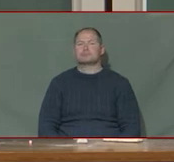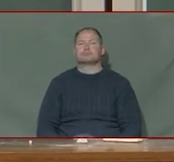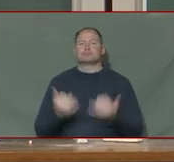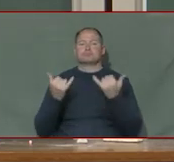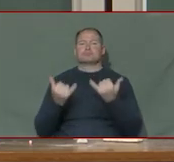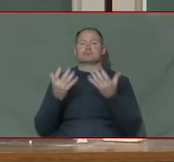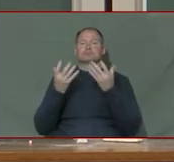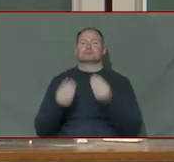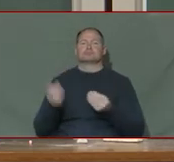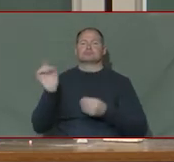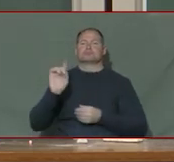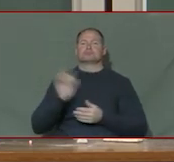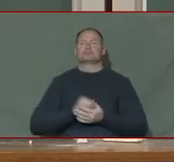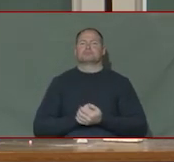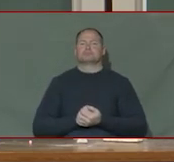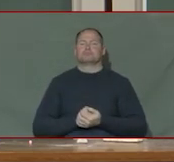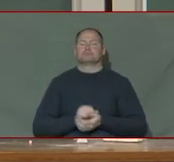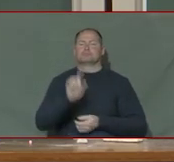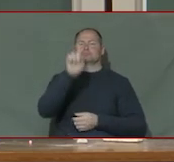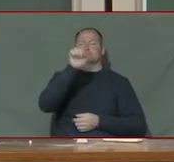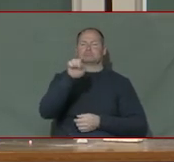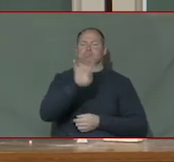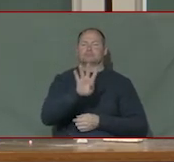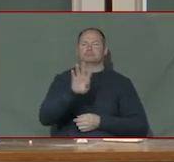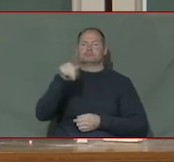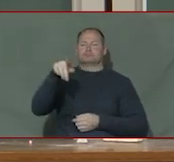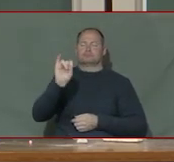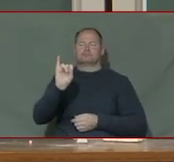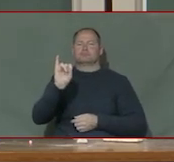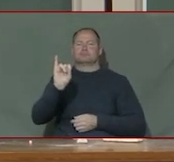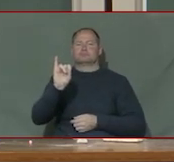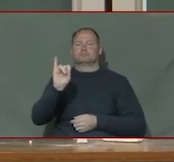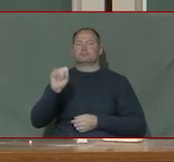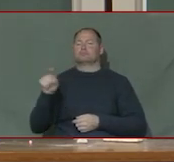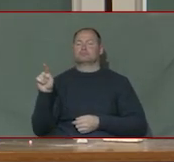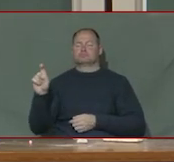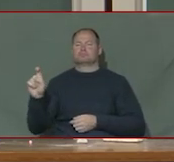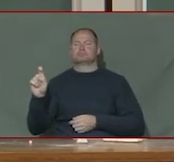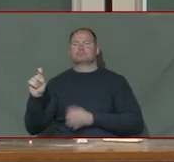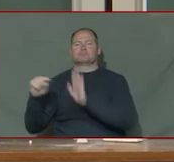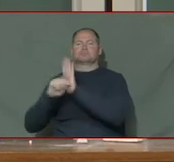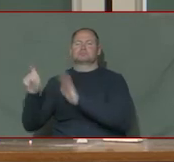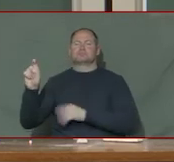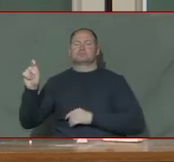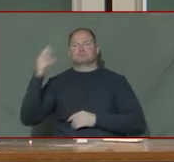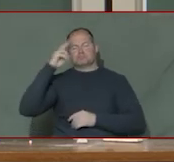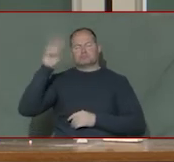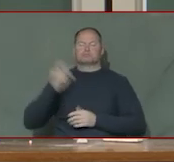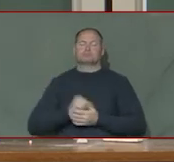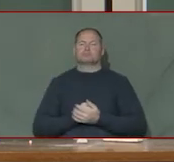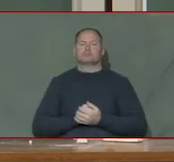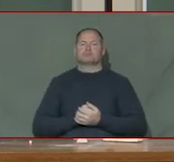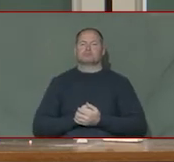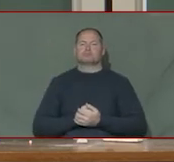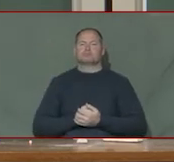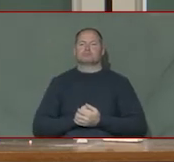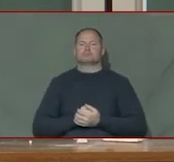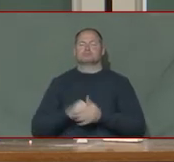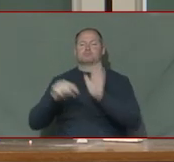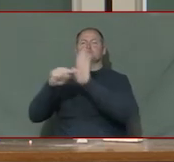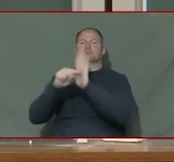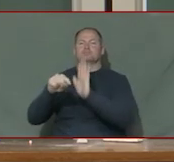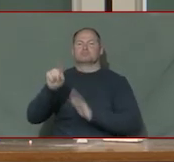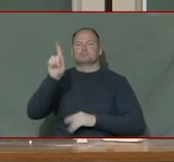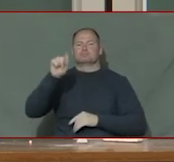here now is a quarter pi, and this here is x minus x squared minus